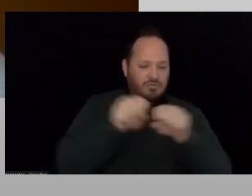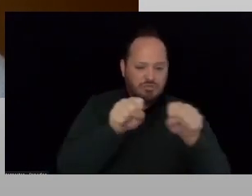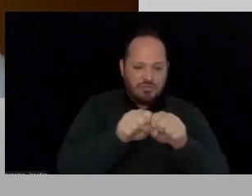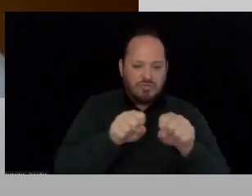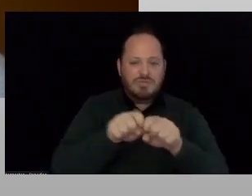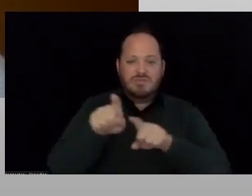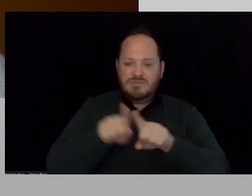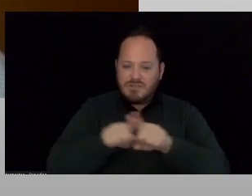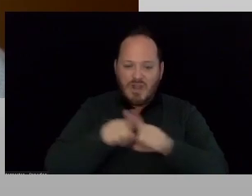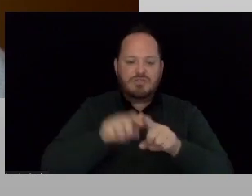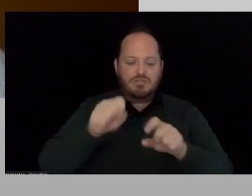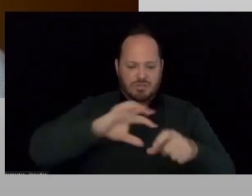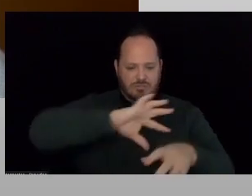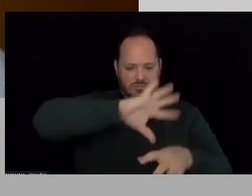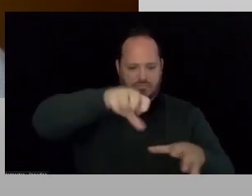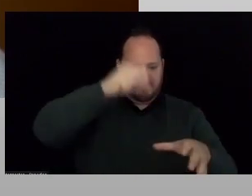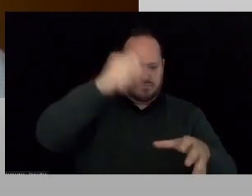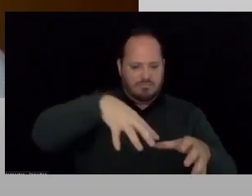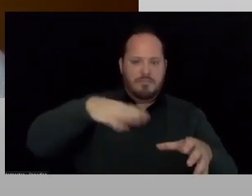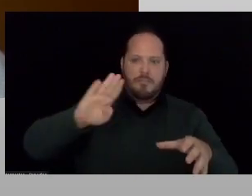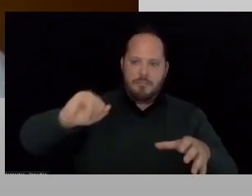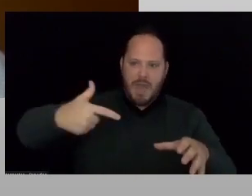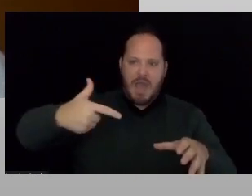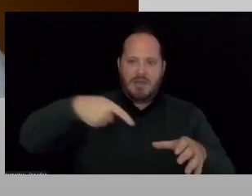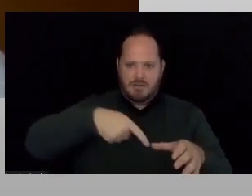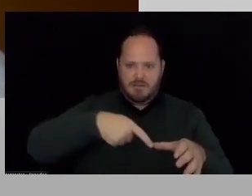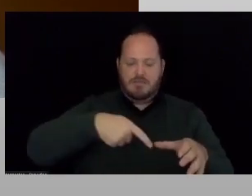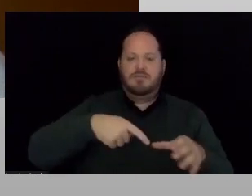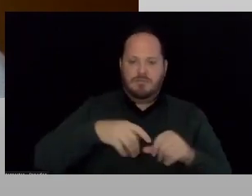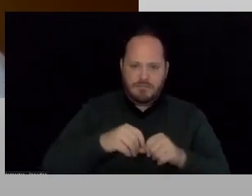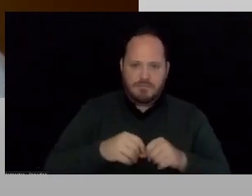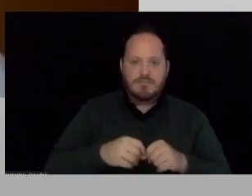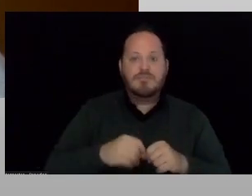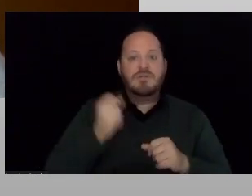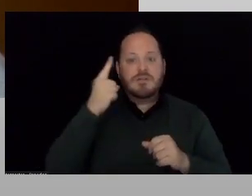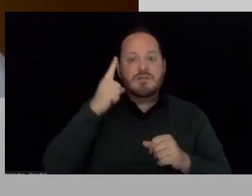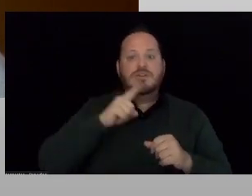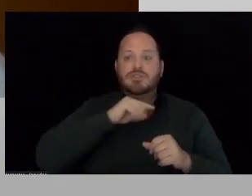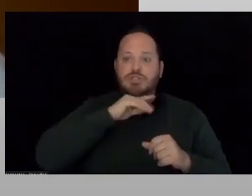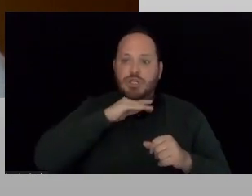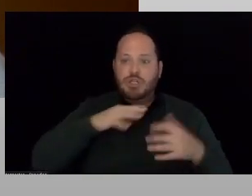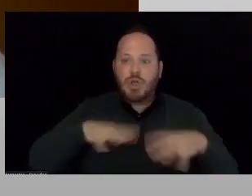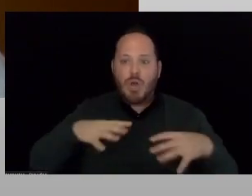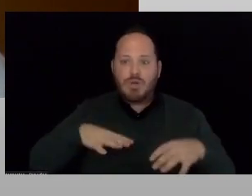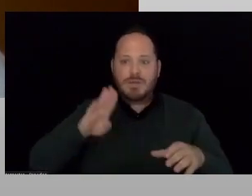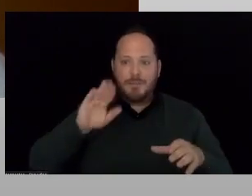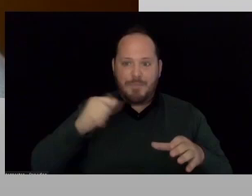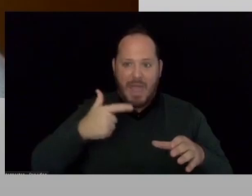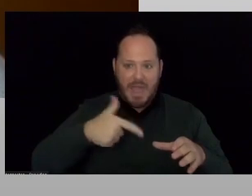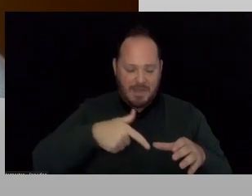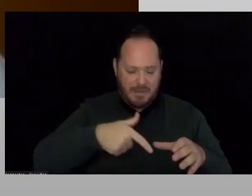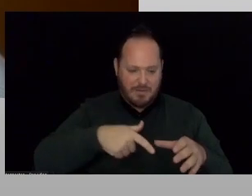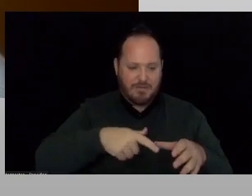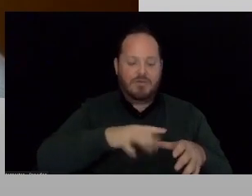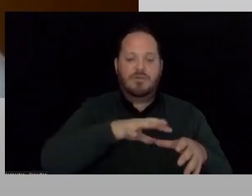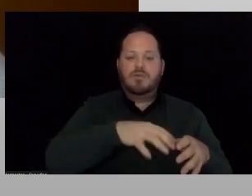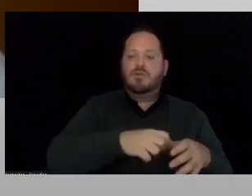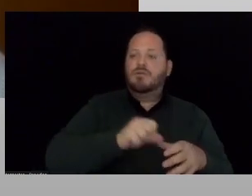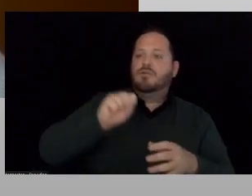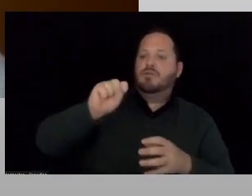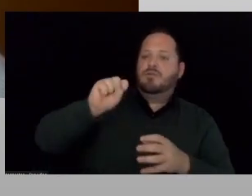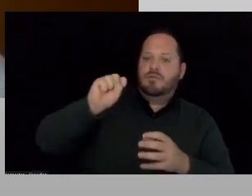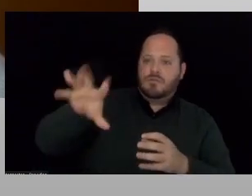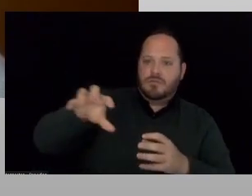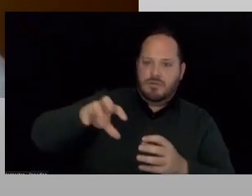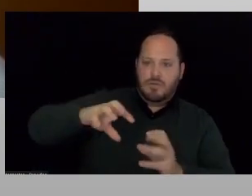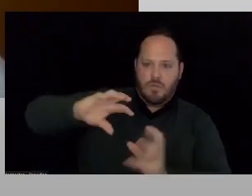maybe on the front porch. If you put your dirty clothes in a bag, the bag needs to be disposed of. And if you use a clothing bag, you need to wash